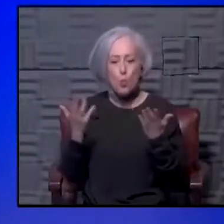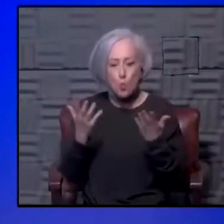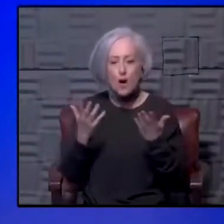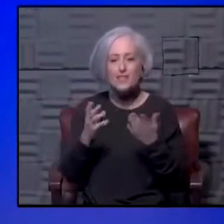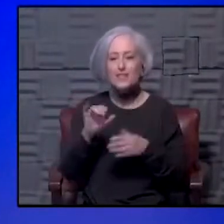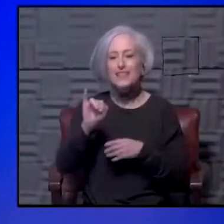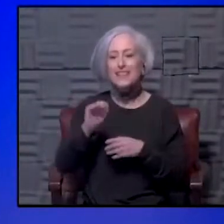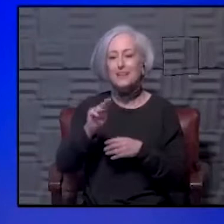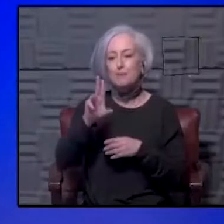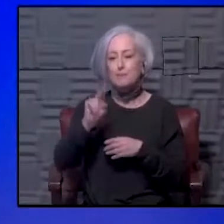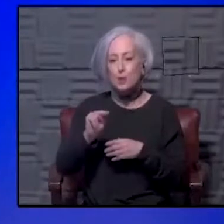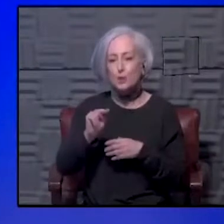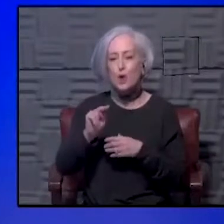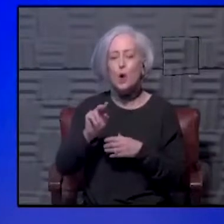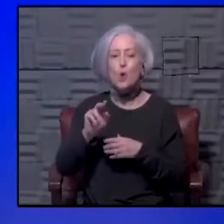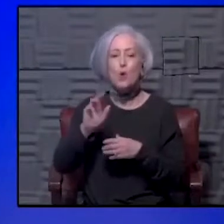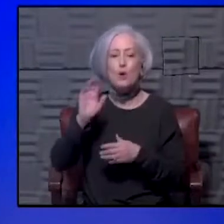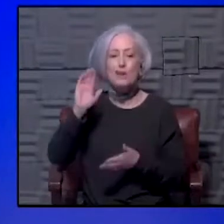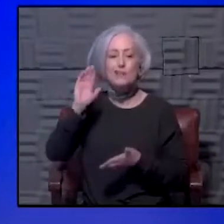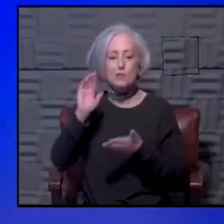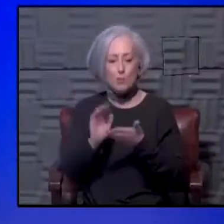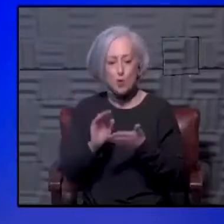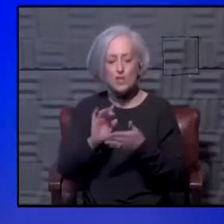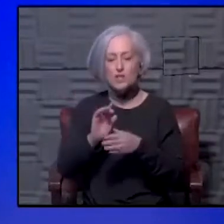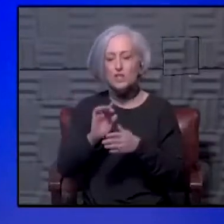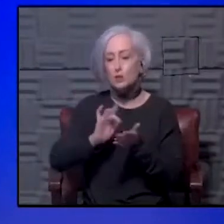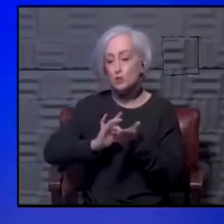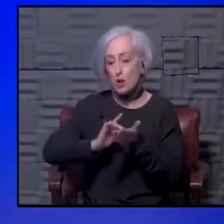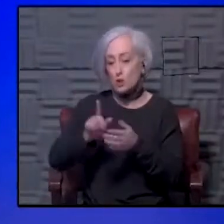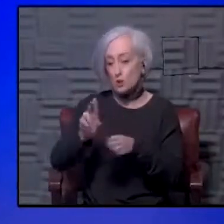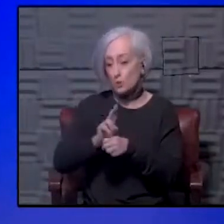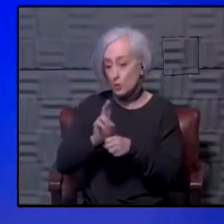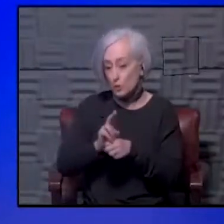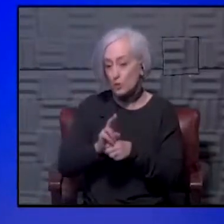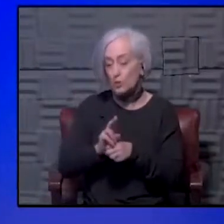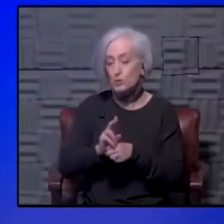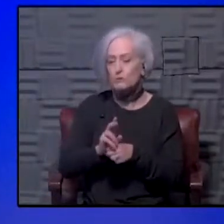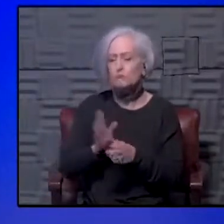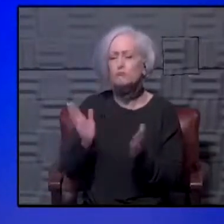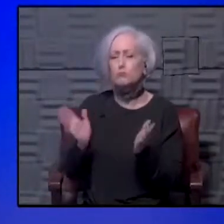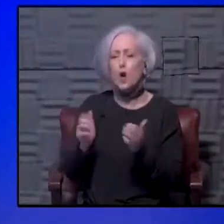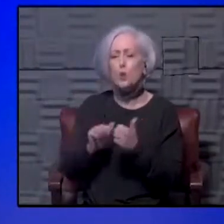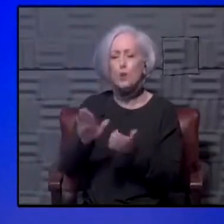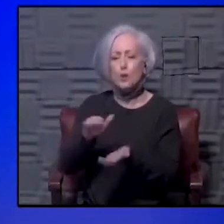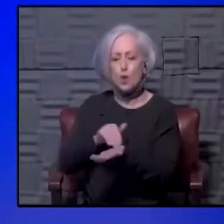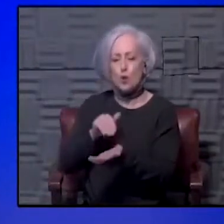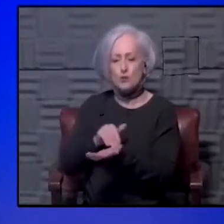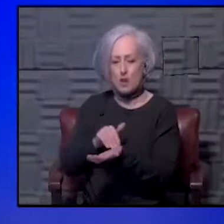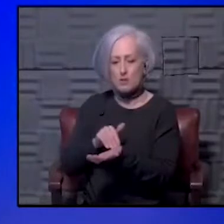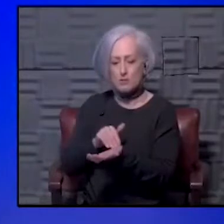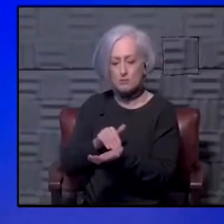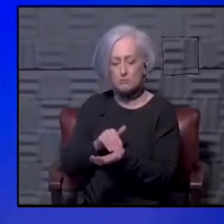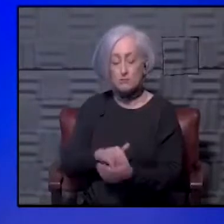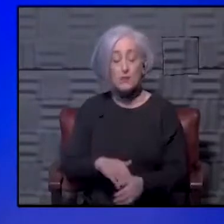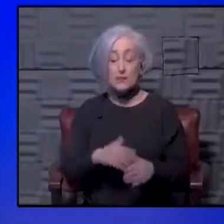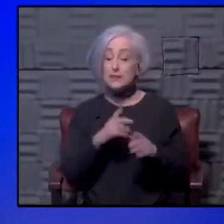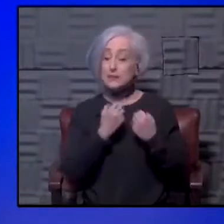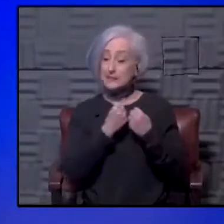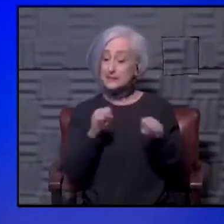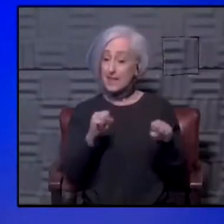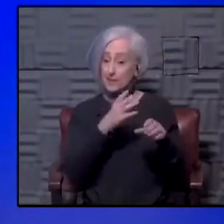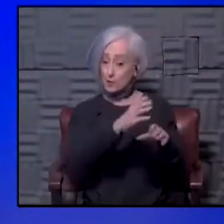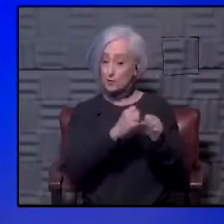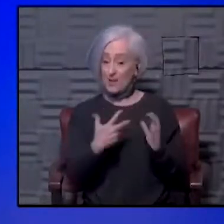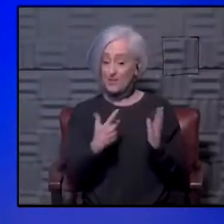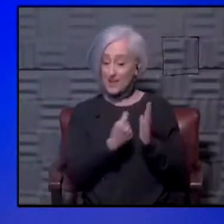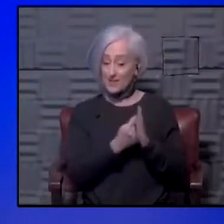immunosuppression you are on and who is leading your medical care, talk with them. It will be absolutely safe to get the vaccine. We just got to